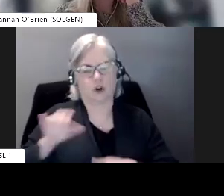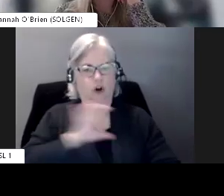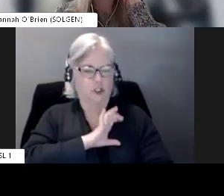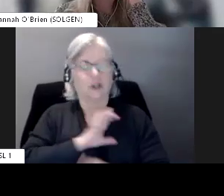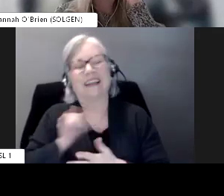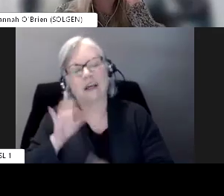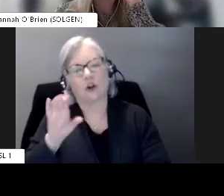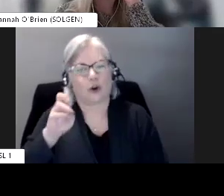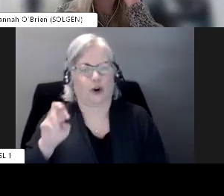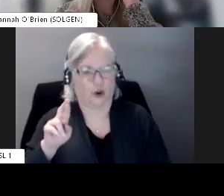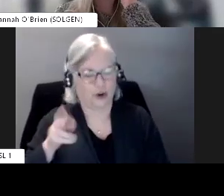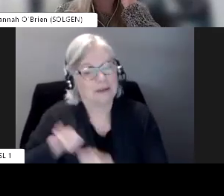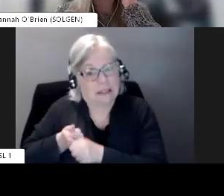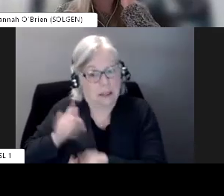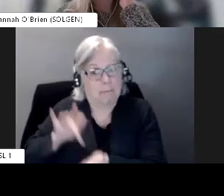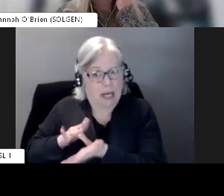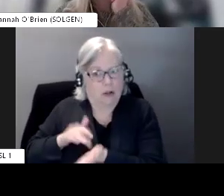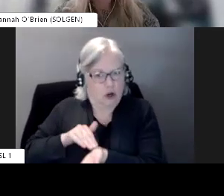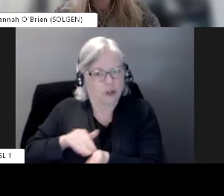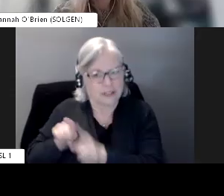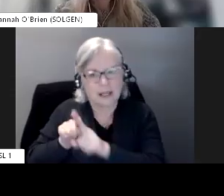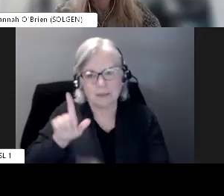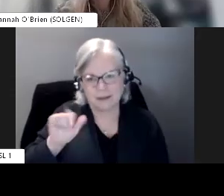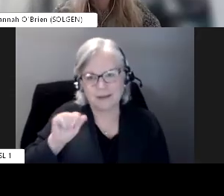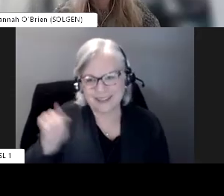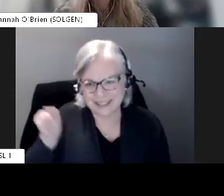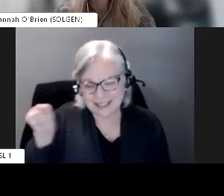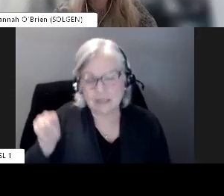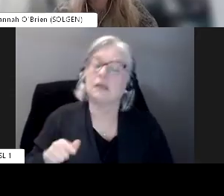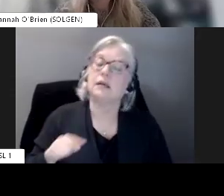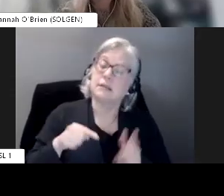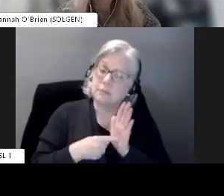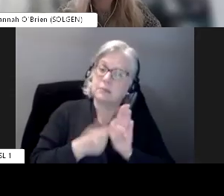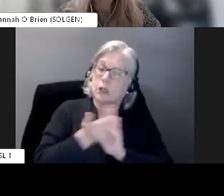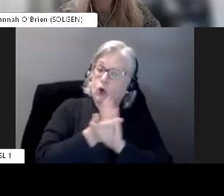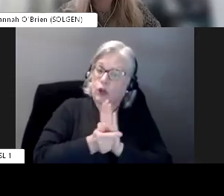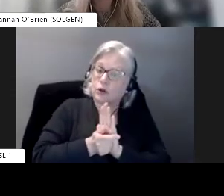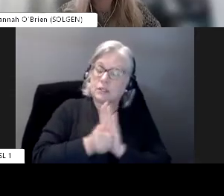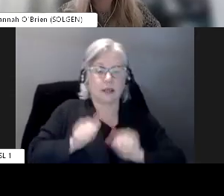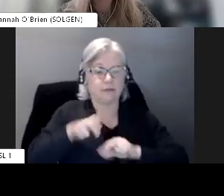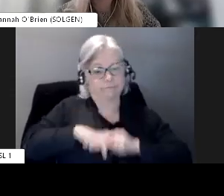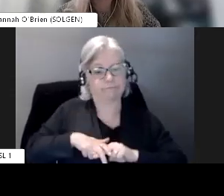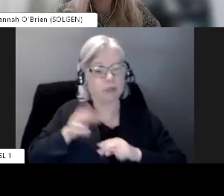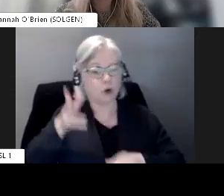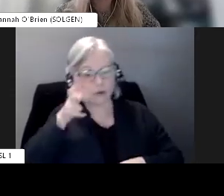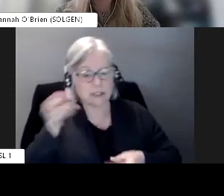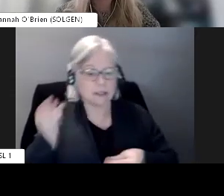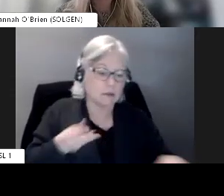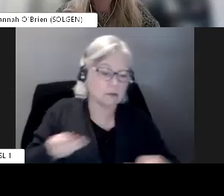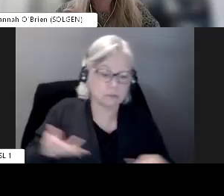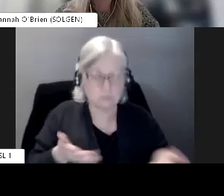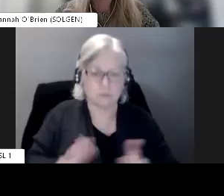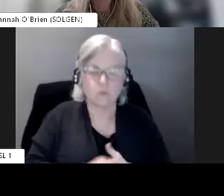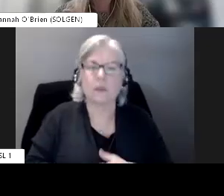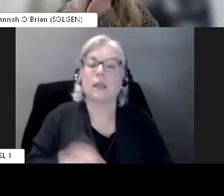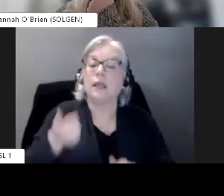like Liz, although sometimes lawyers oversee inquests as well. Each inquest team has